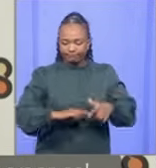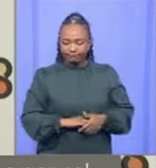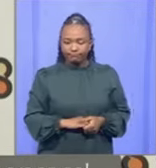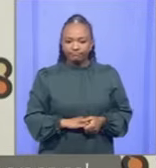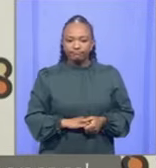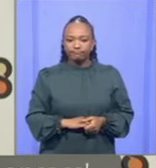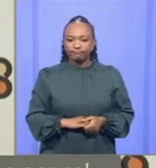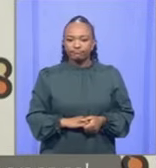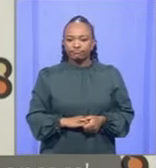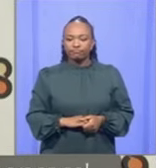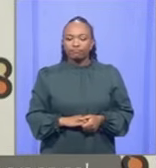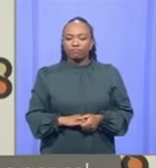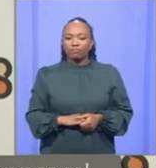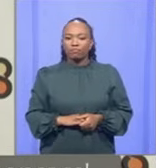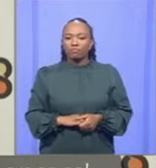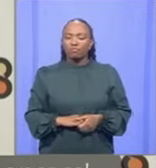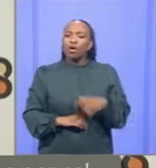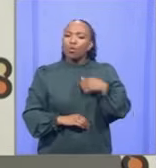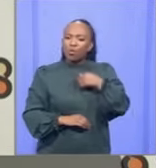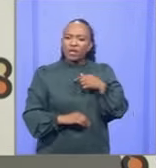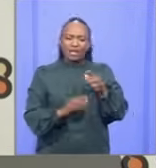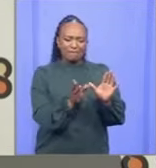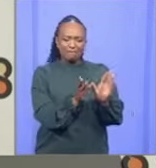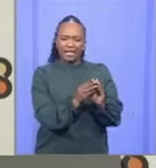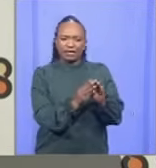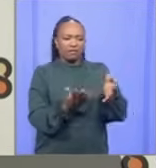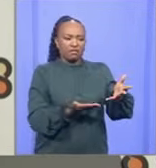We have been discussing the issue of killing of councillors.